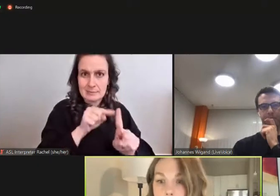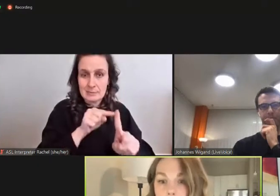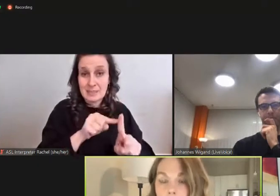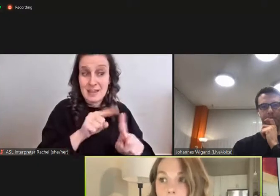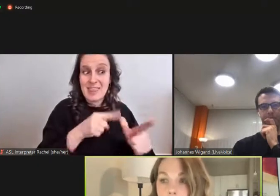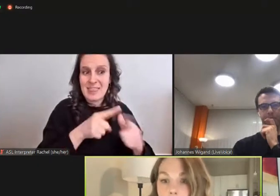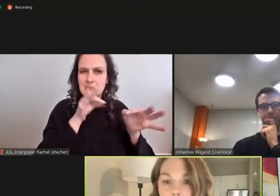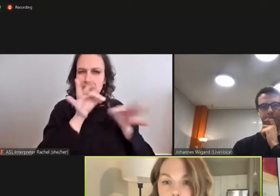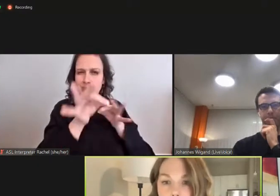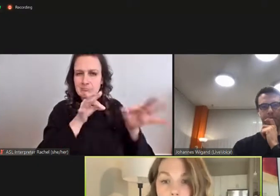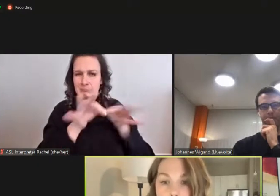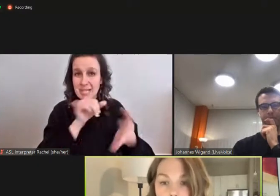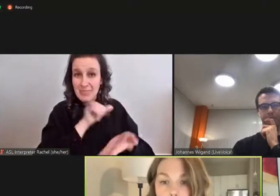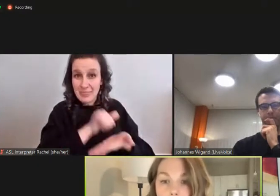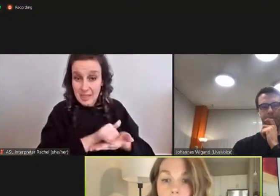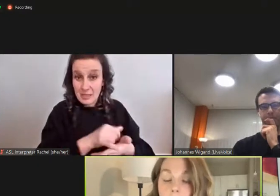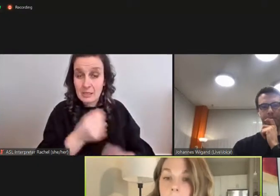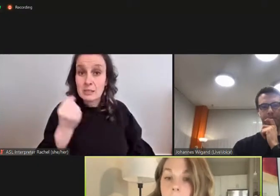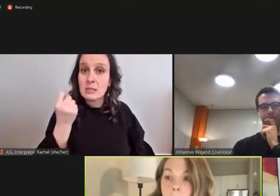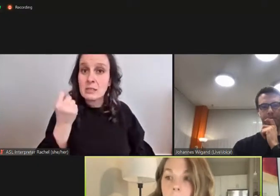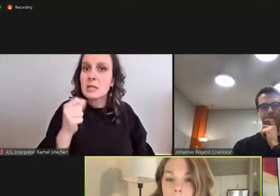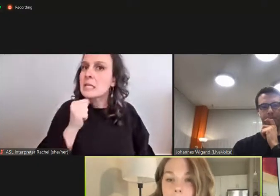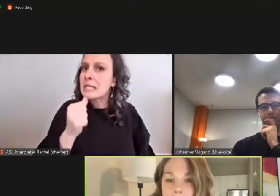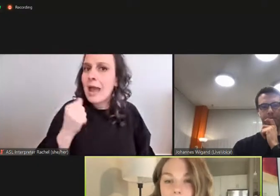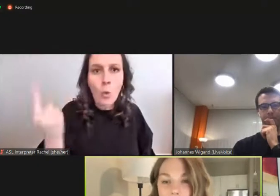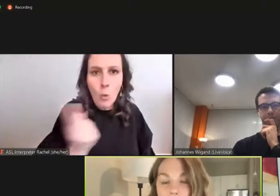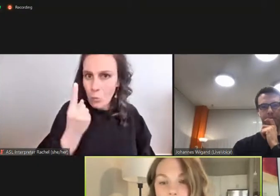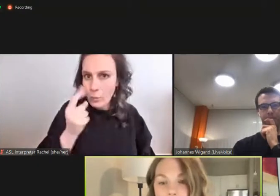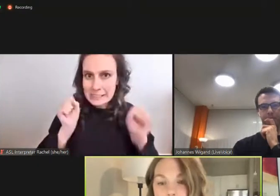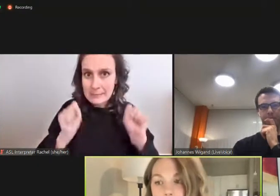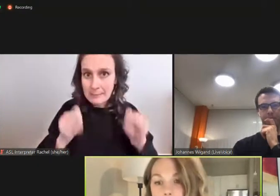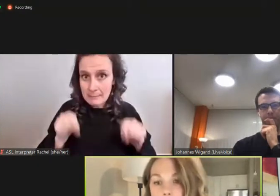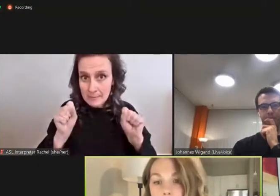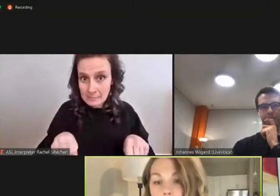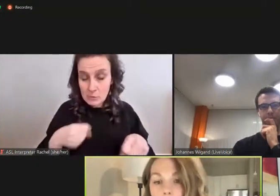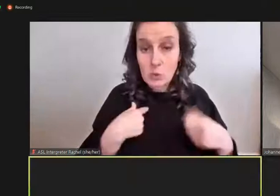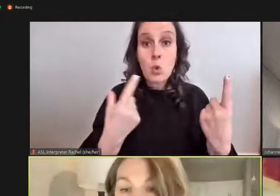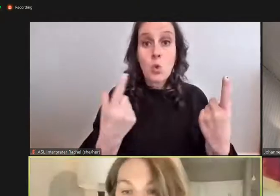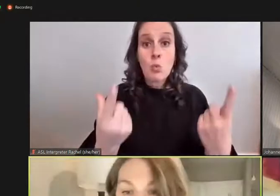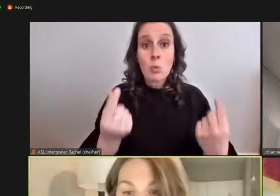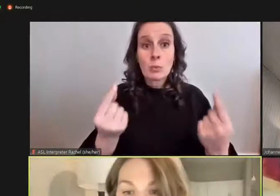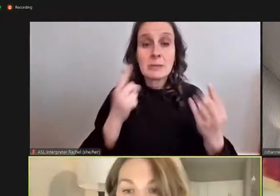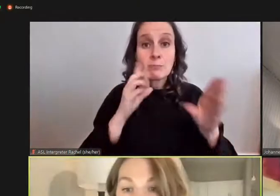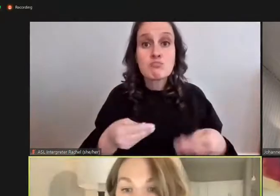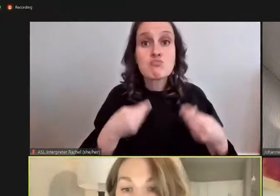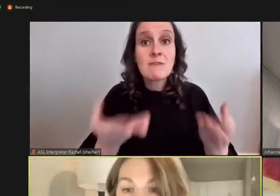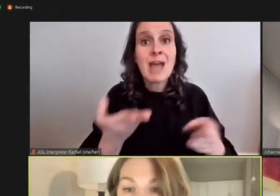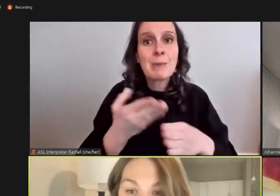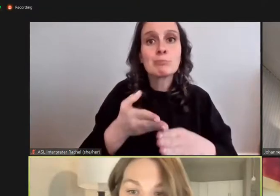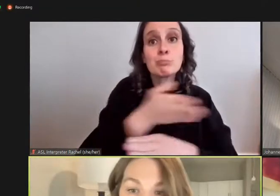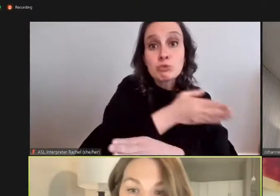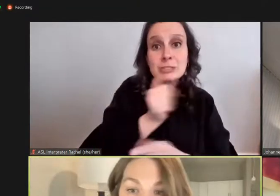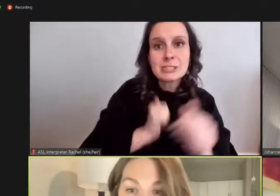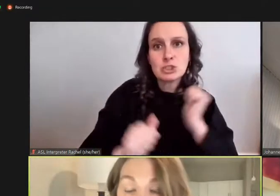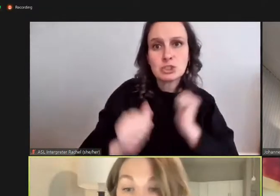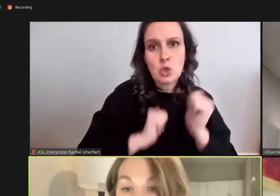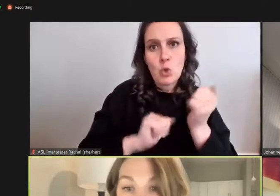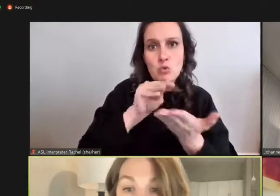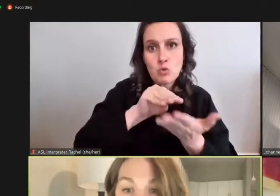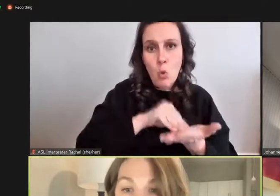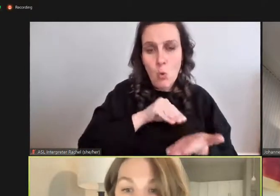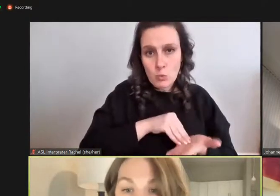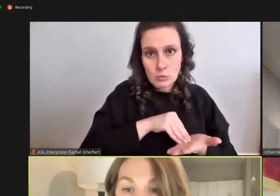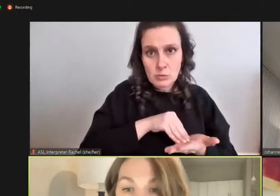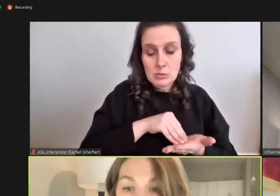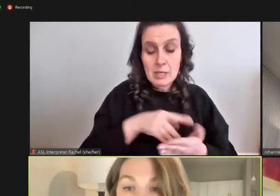describing that. But because that wasn't always possible, what we did was provide pre-show notes that summarized